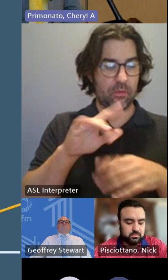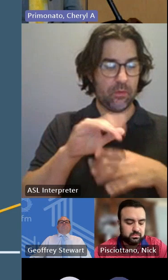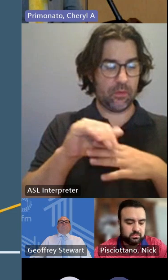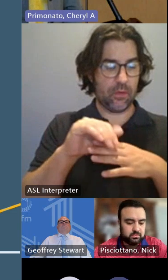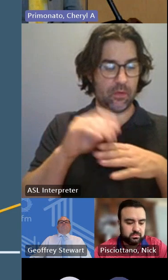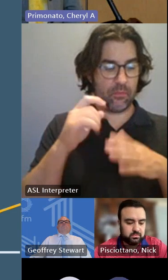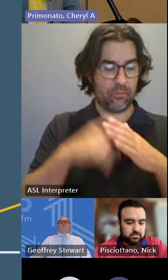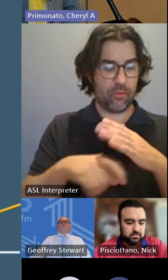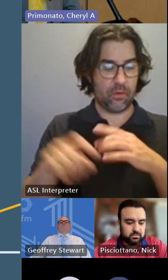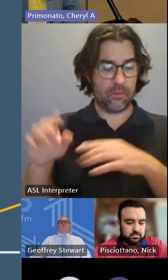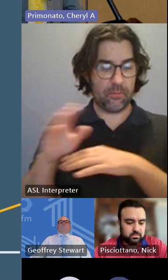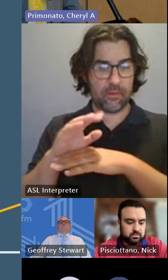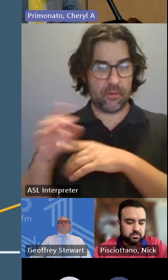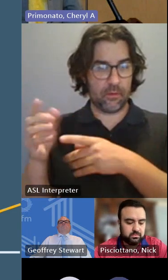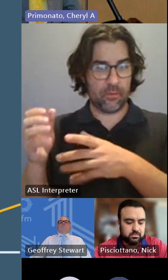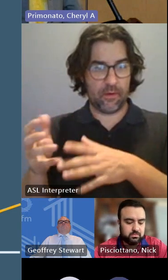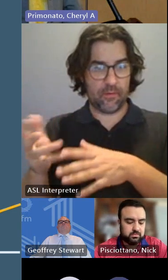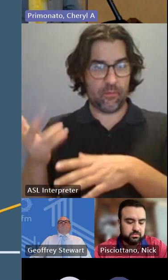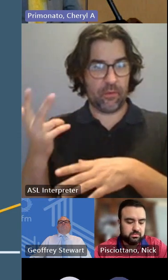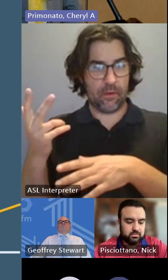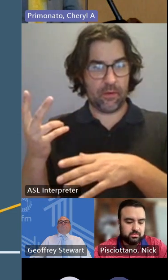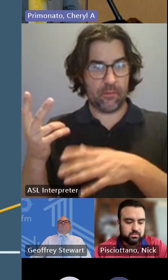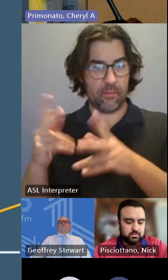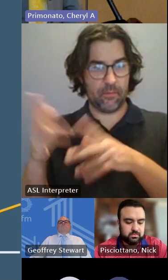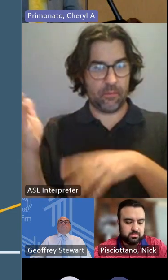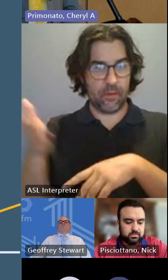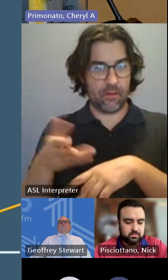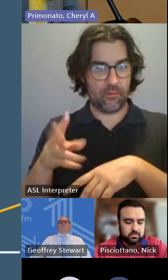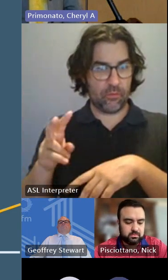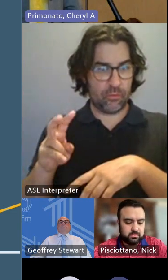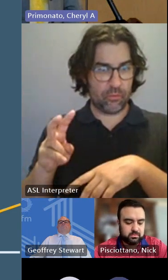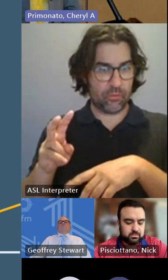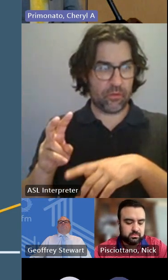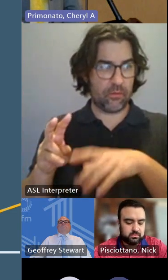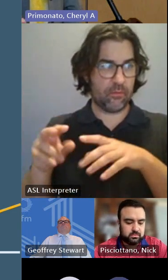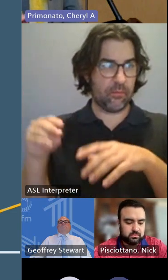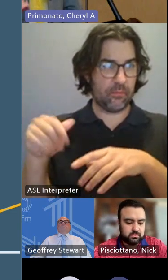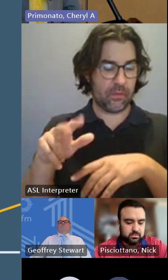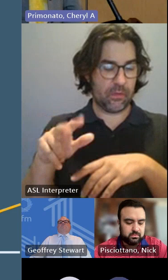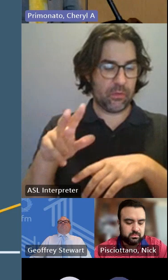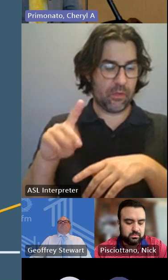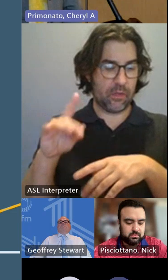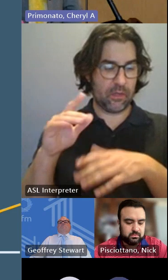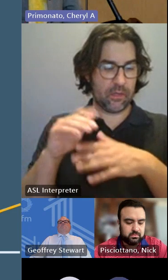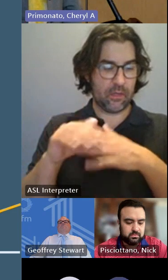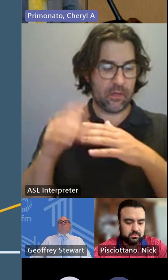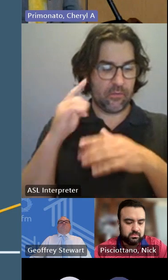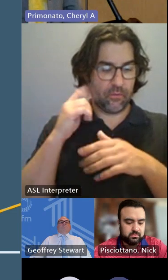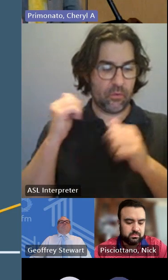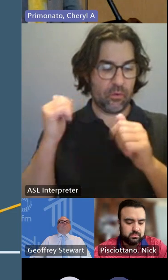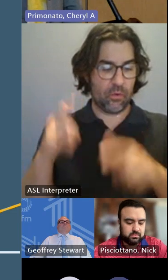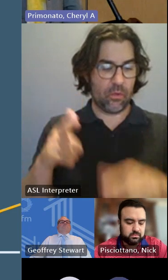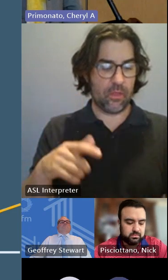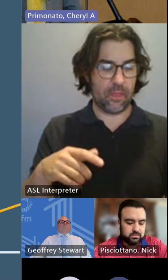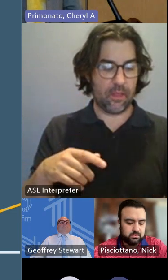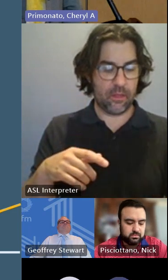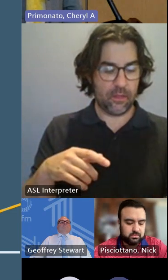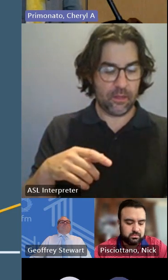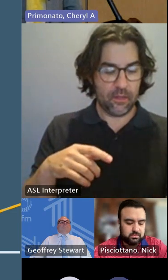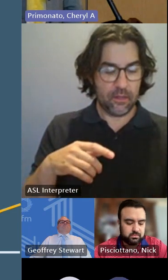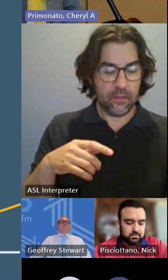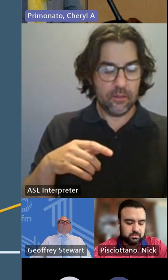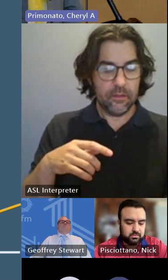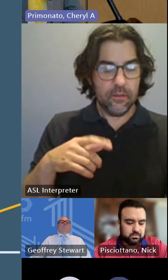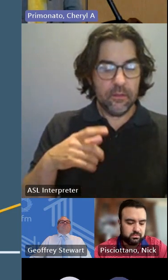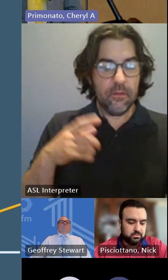a business doesn't want to have, well, I have 3 people out of 200 and I'm paying $28 per everybody. Our intent on this is to really